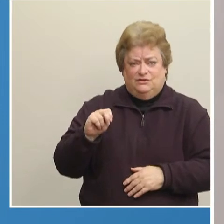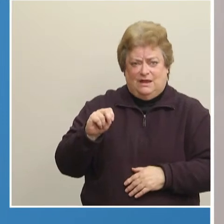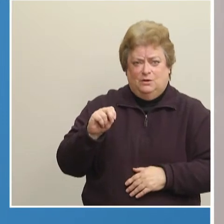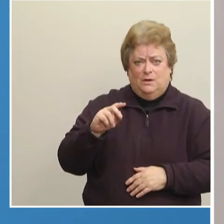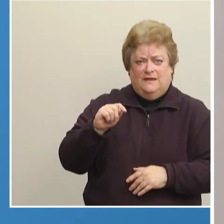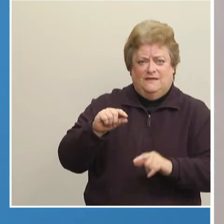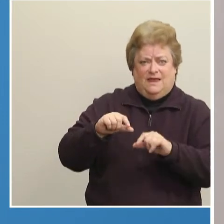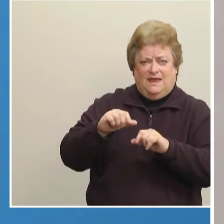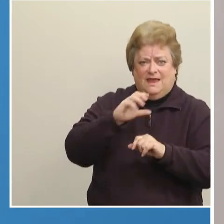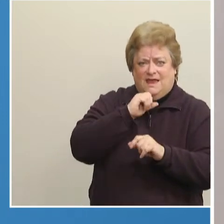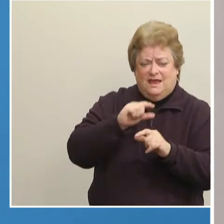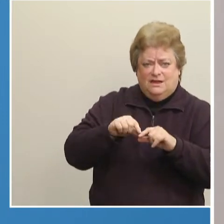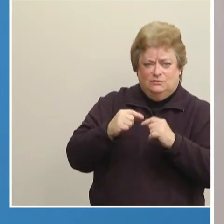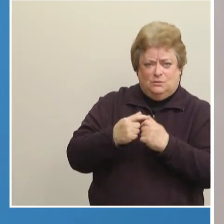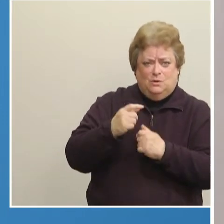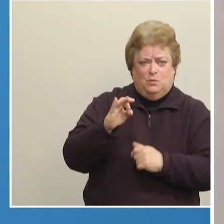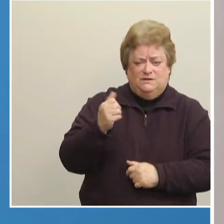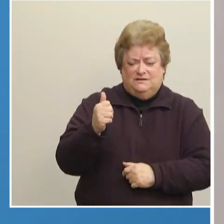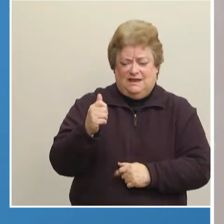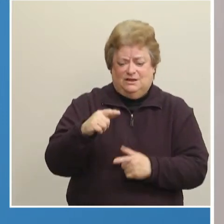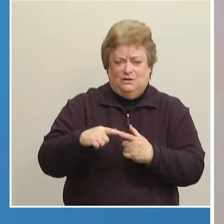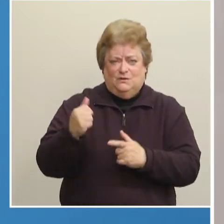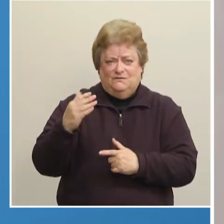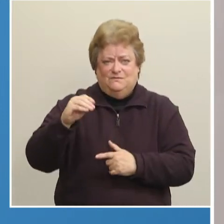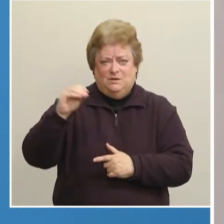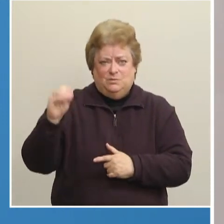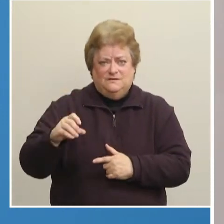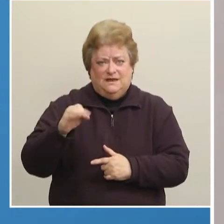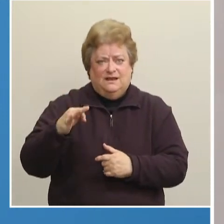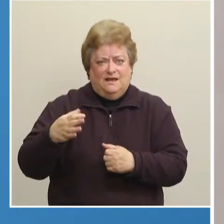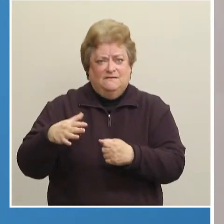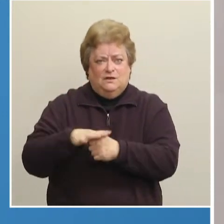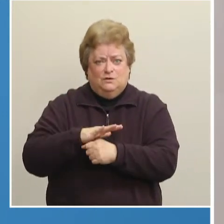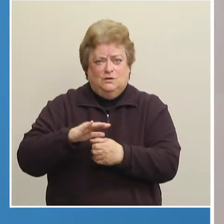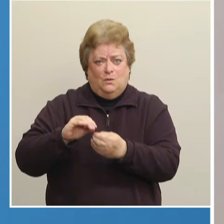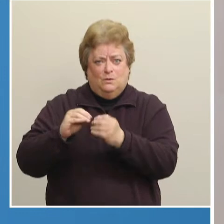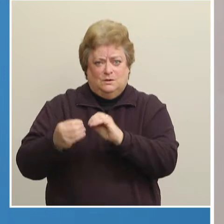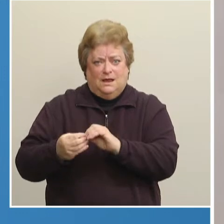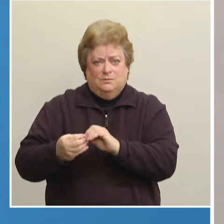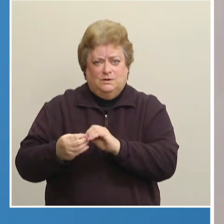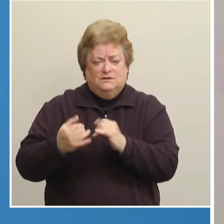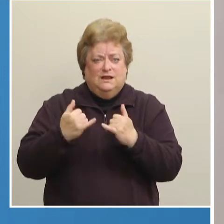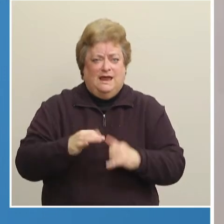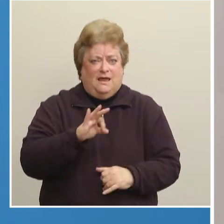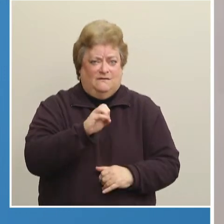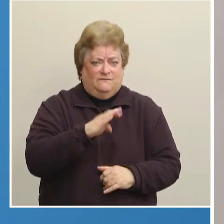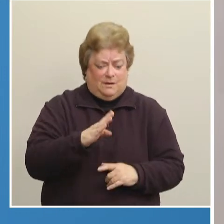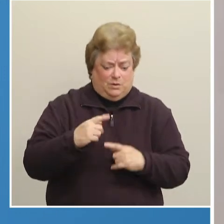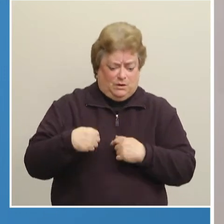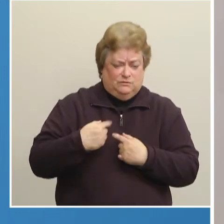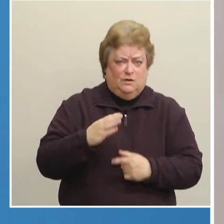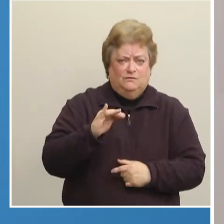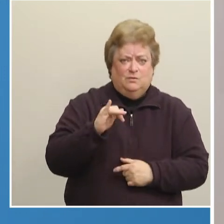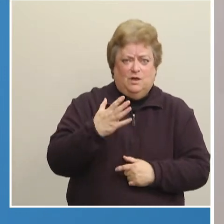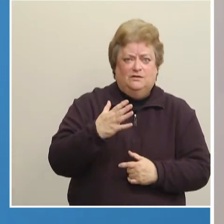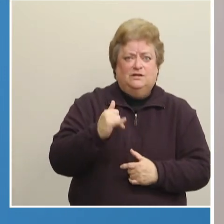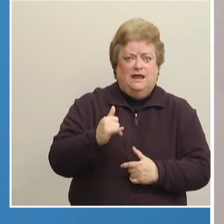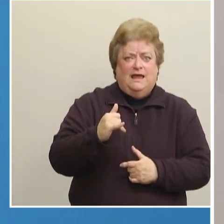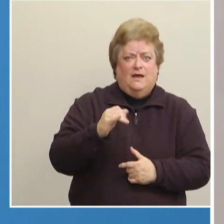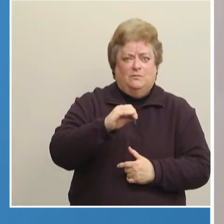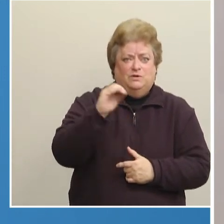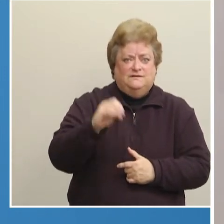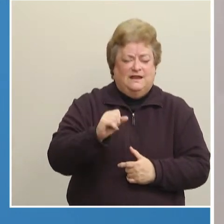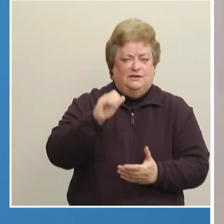made up 10 to 15% of our total weekly cases. In February and so far in March, the percentage is less